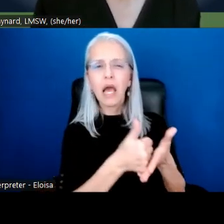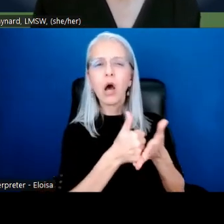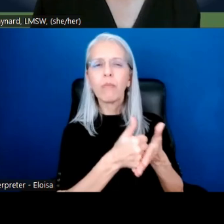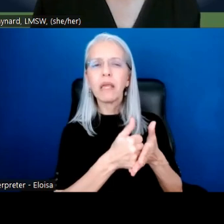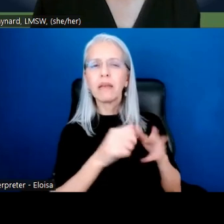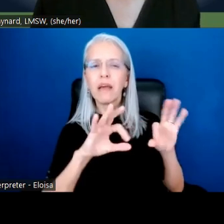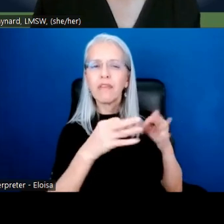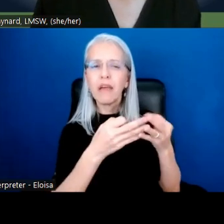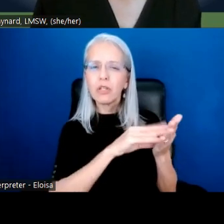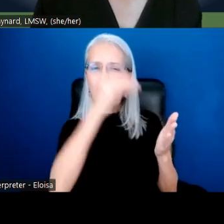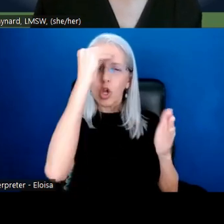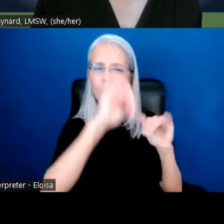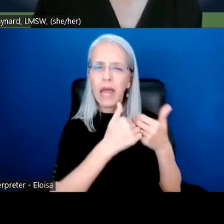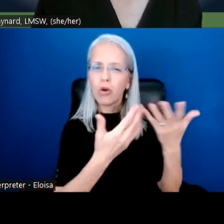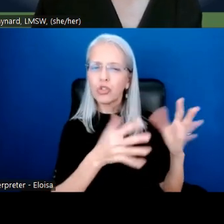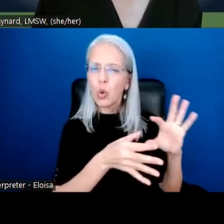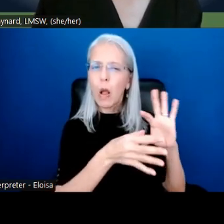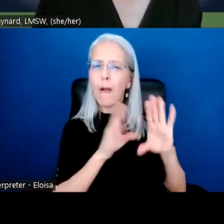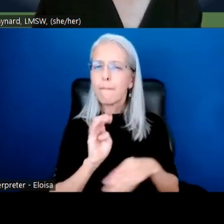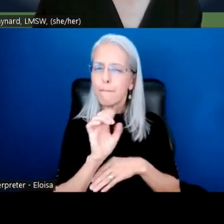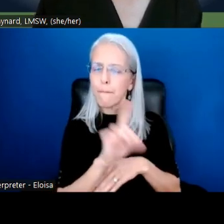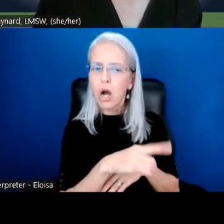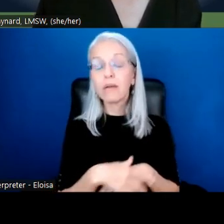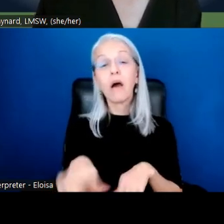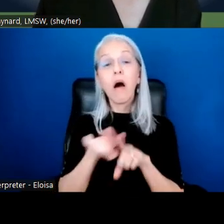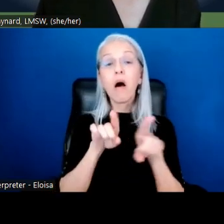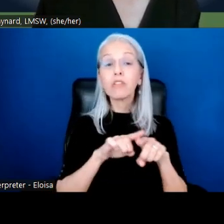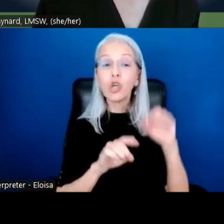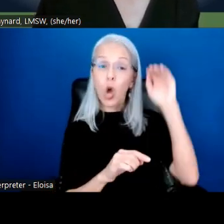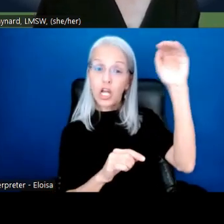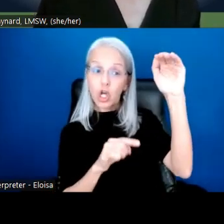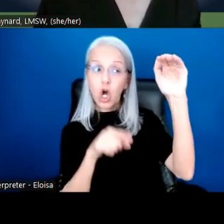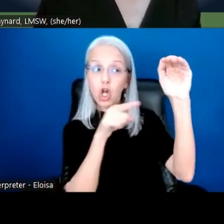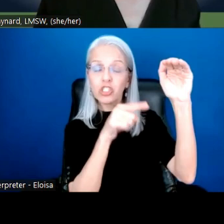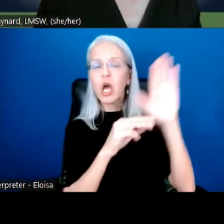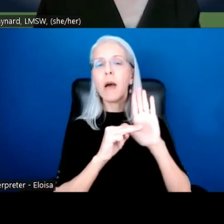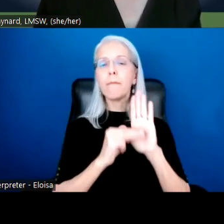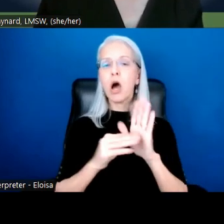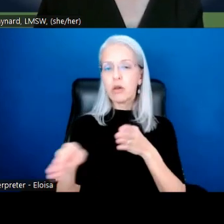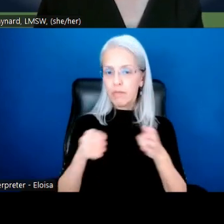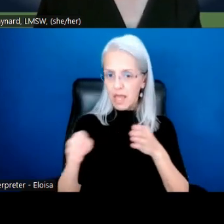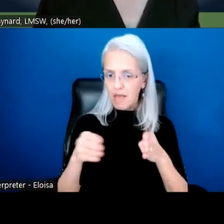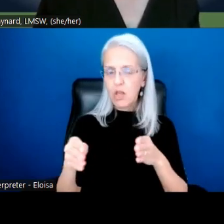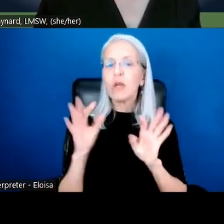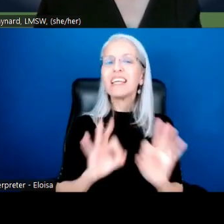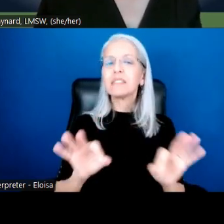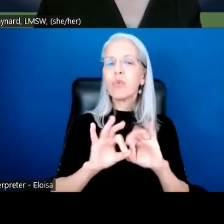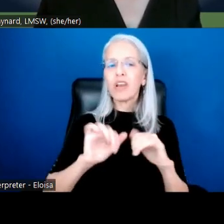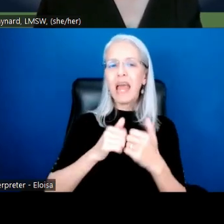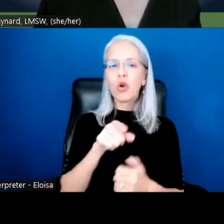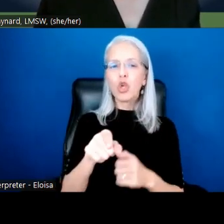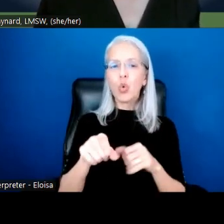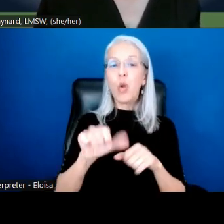mentioned. Also, adults are the models for behavior. It matters how we act and react around them